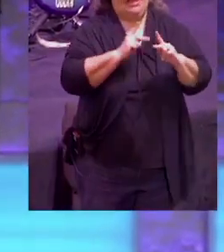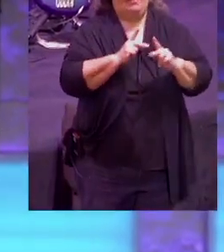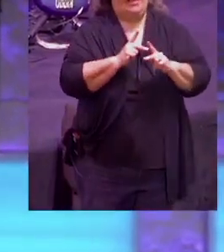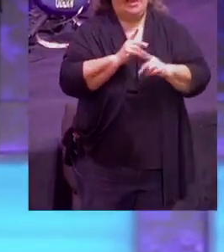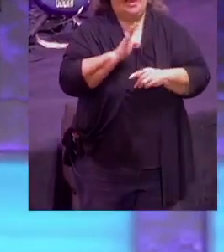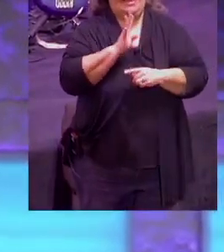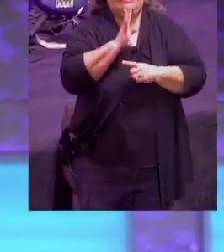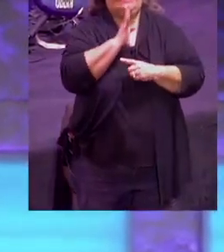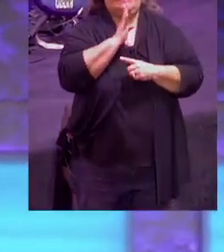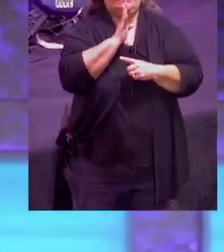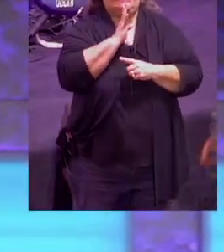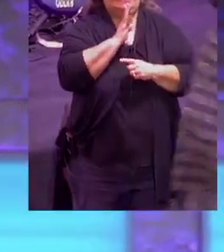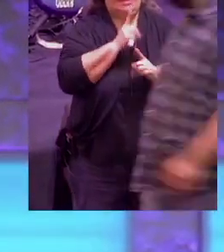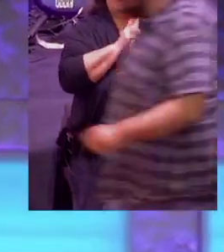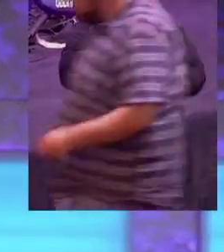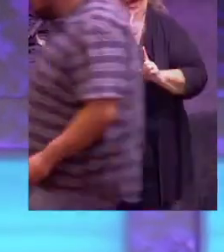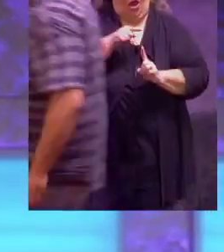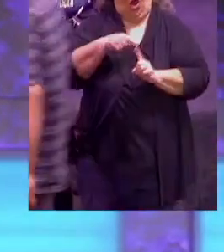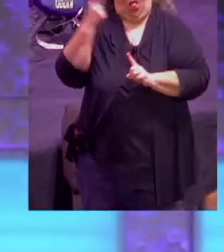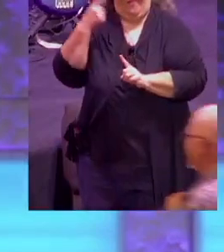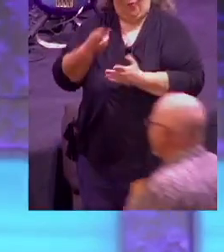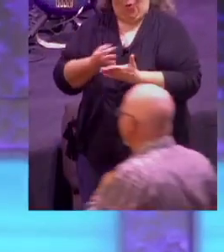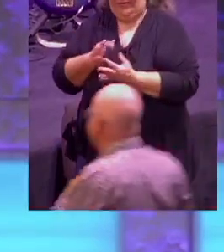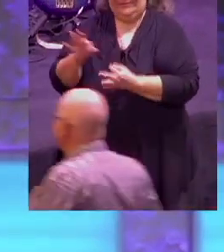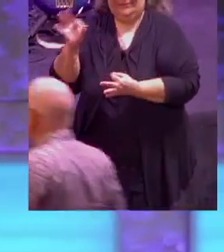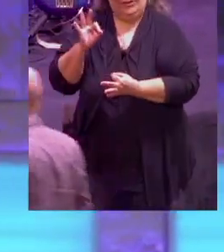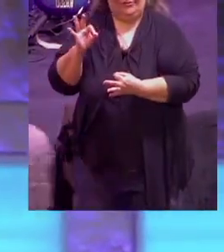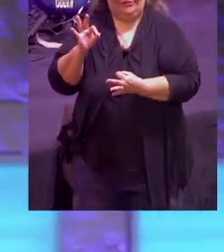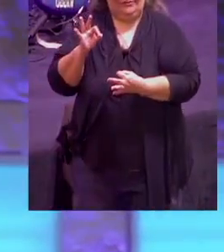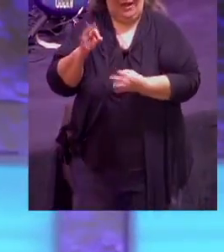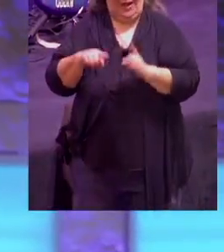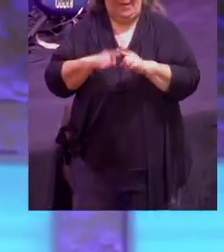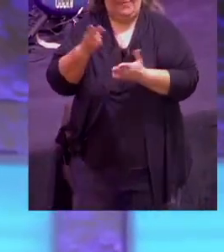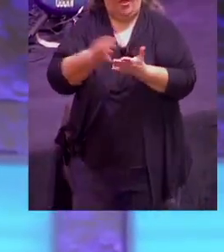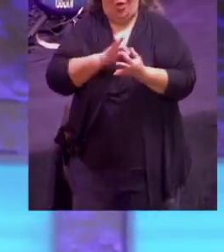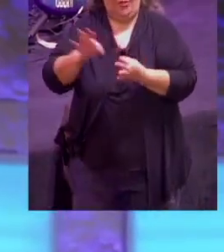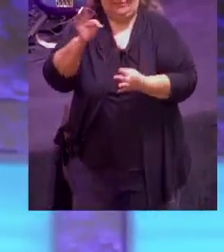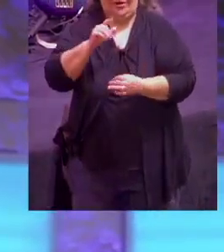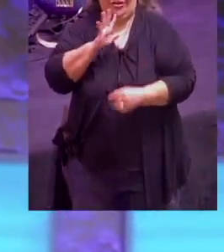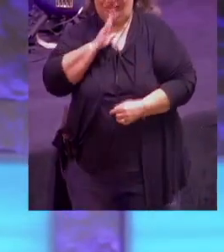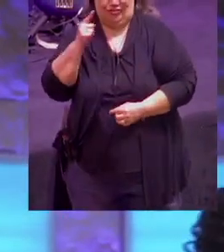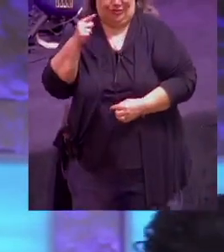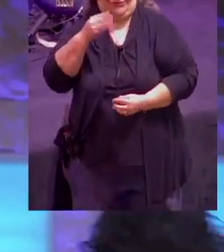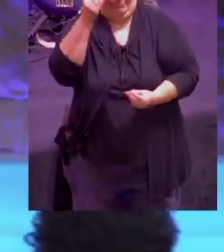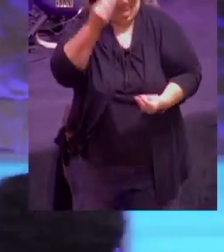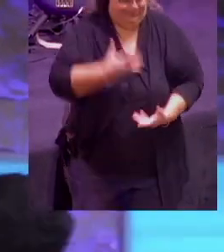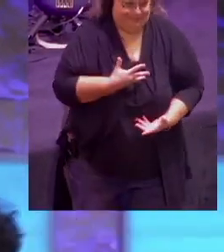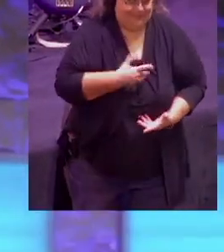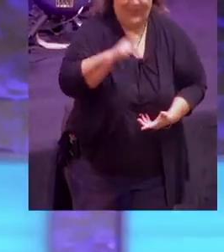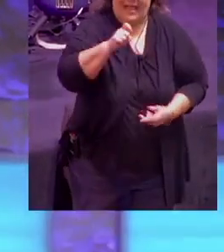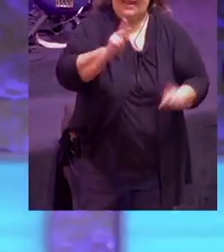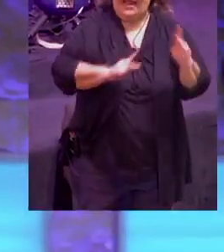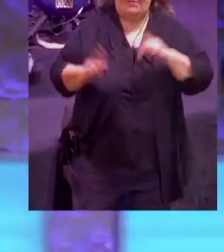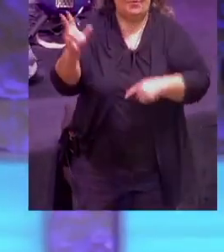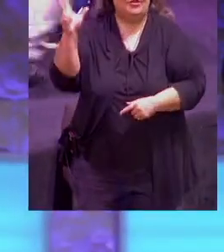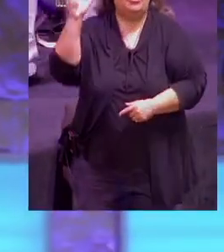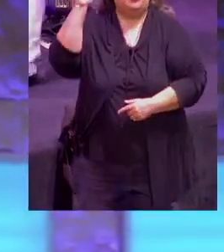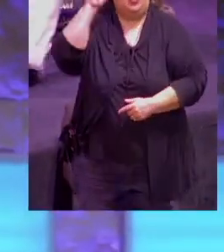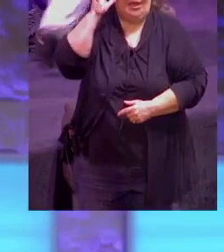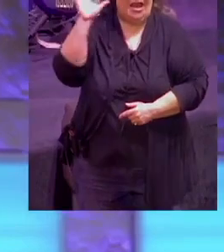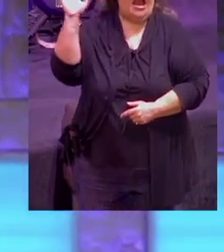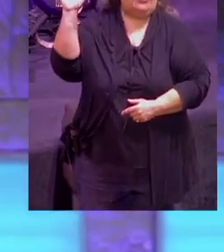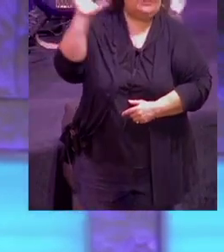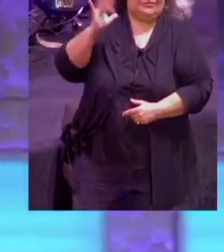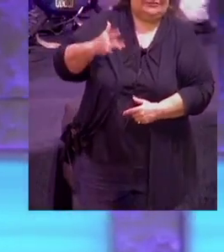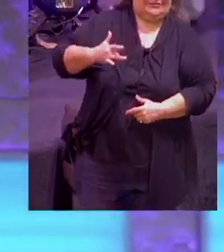behalf of the Holy Spirit, but the Holy Spirit didn't speak to them. And I need people who are hearing the voice